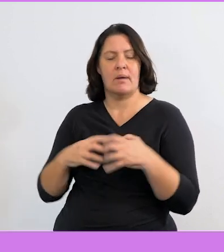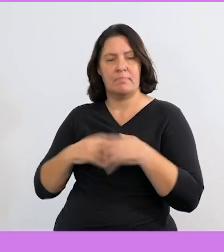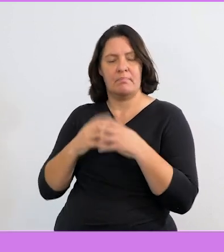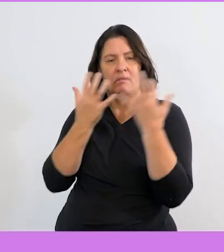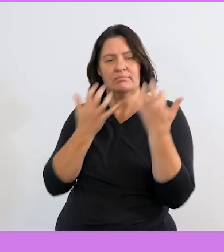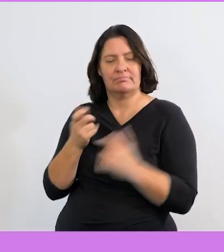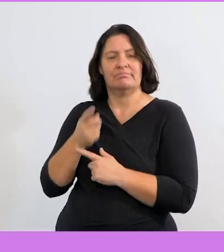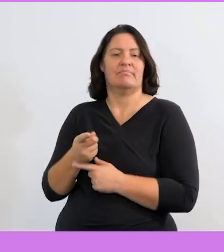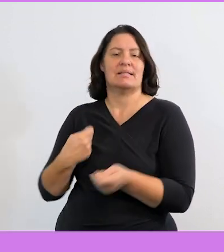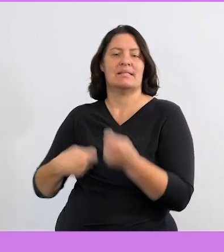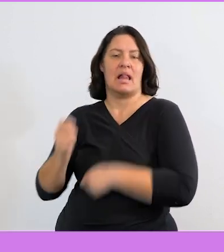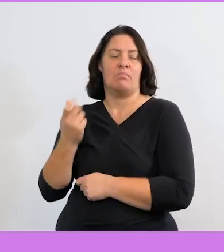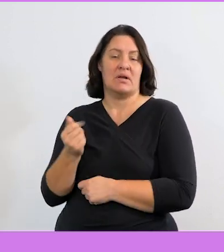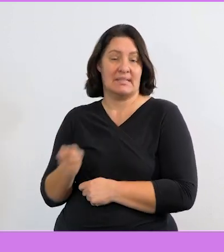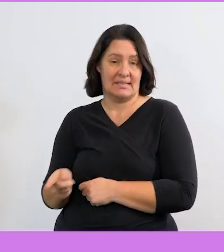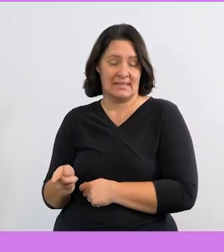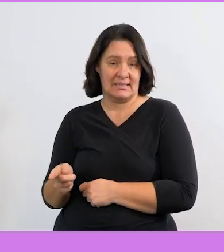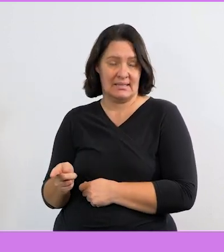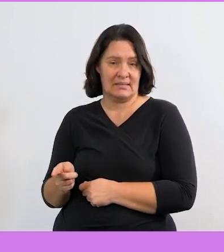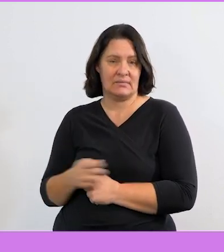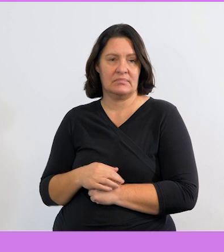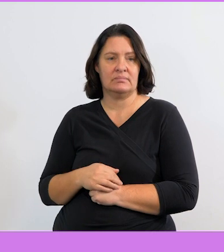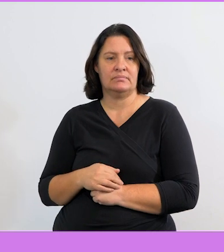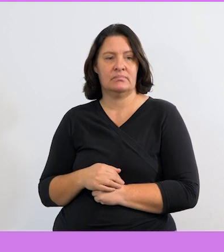price. All right, remember to get the selling price.